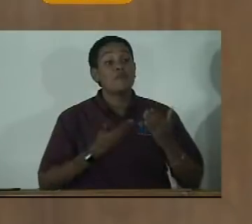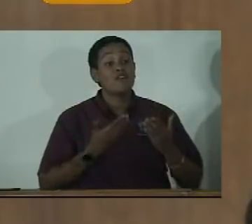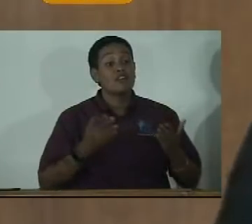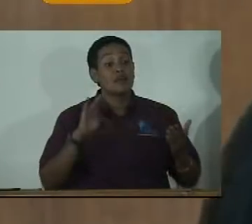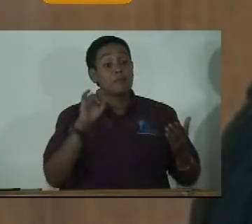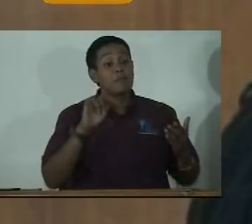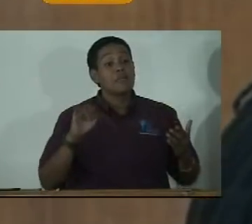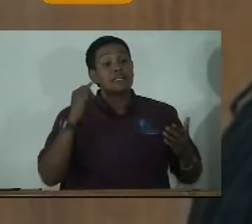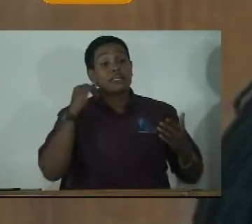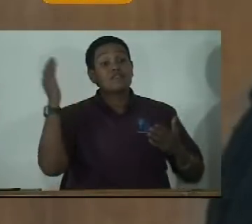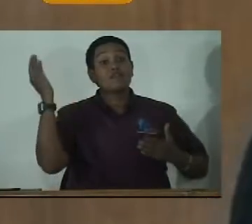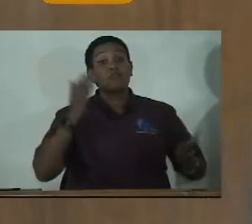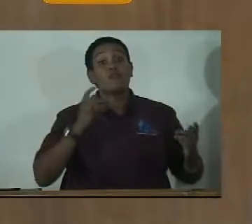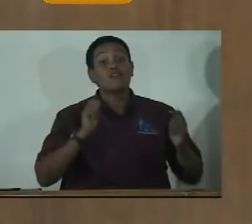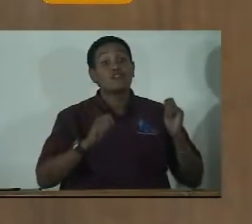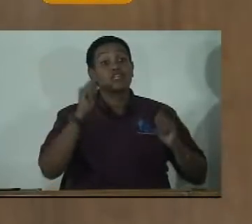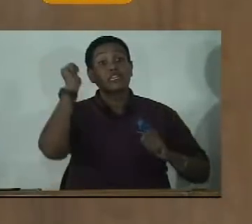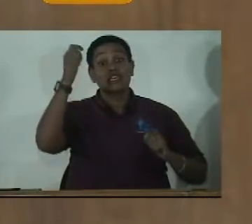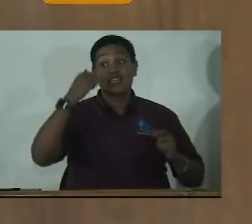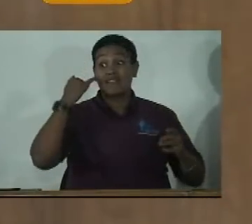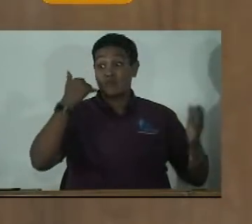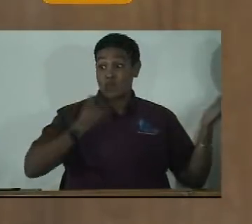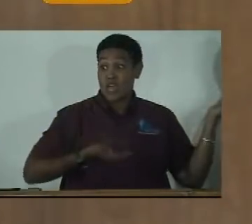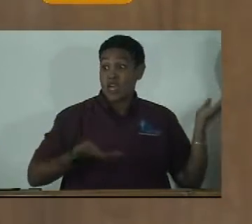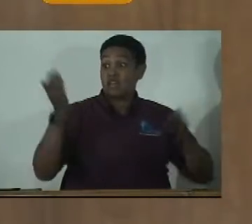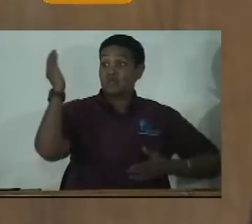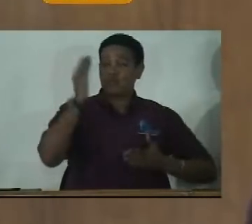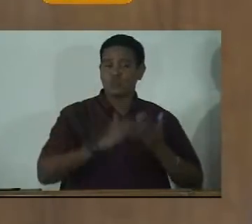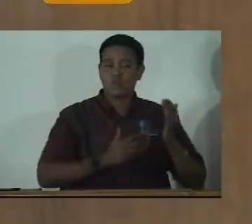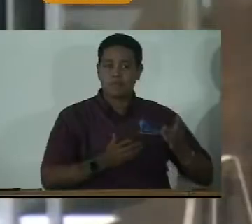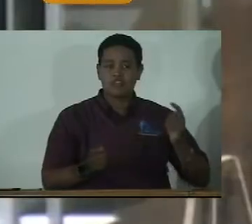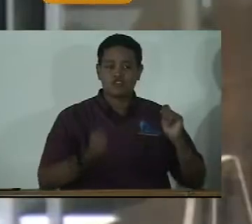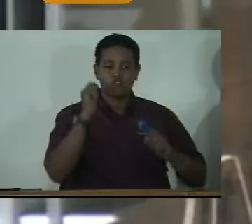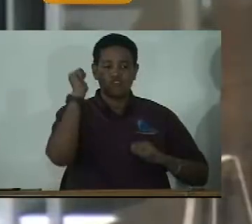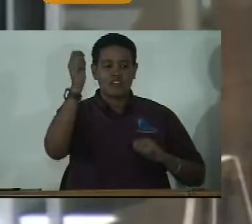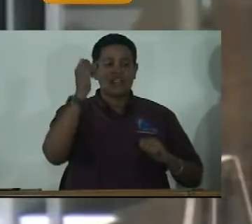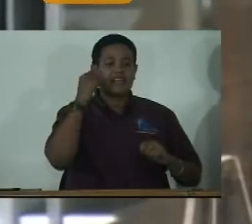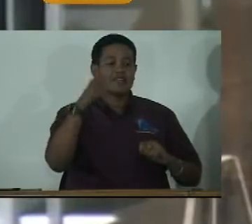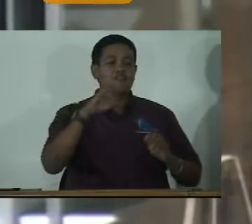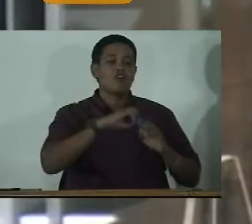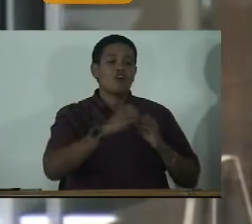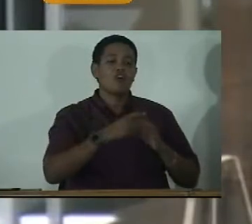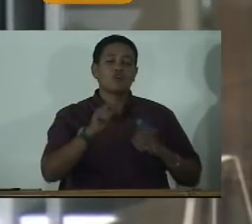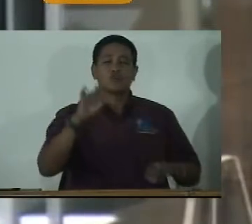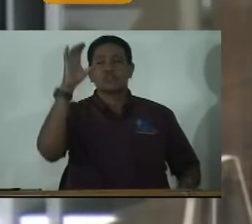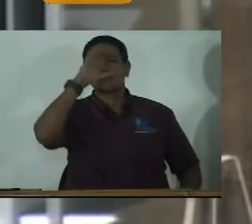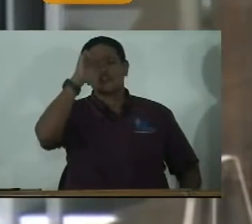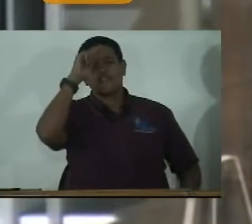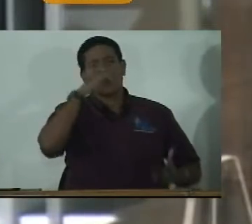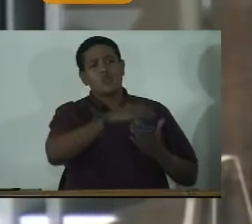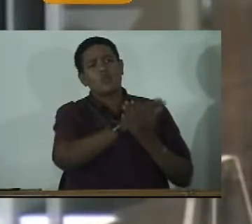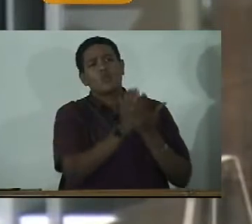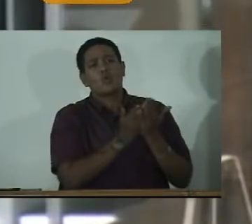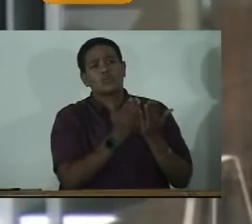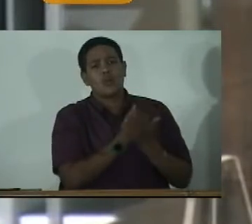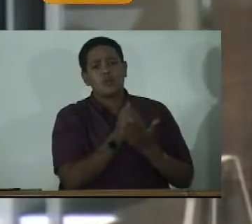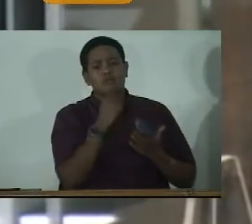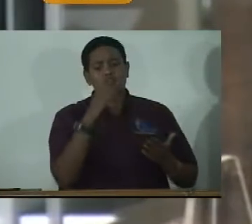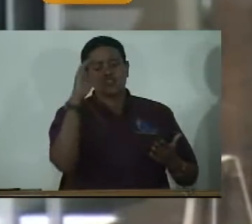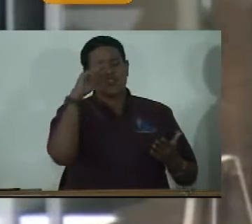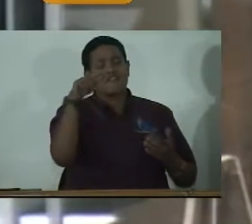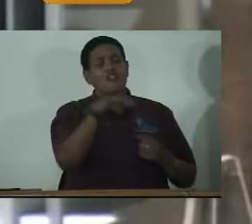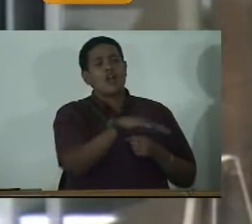Trinidad. If we could export back to Trinidad, but if this organization could seek those opportunities, seek those areas